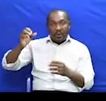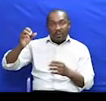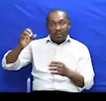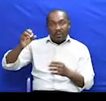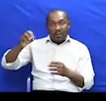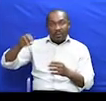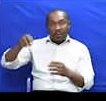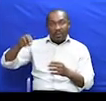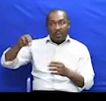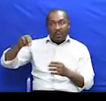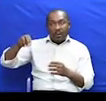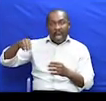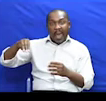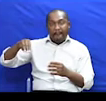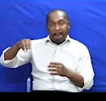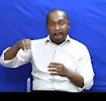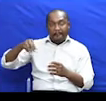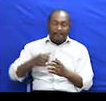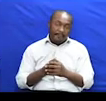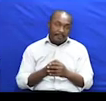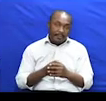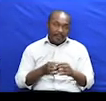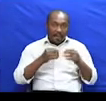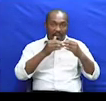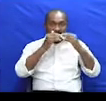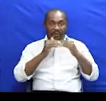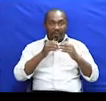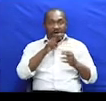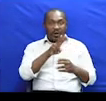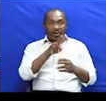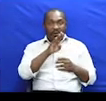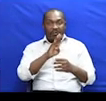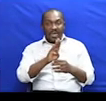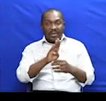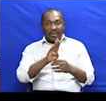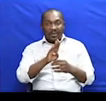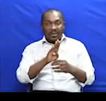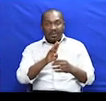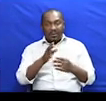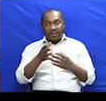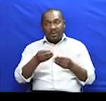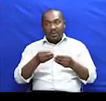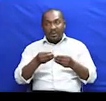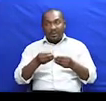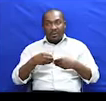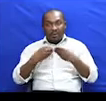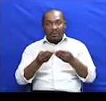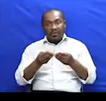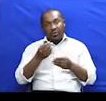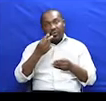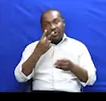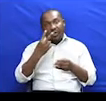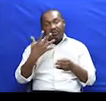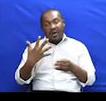m. Okay, and the volume of base, they took only 25. So volume of